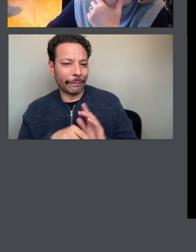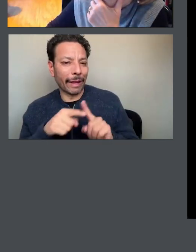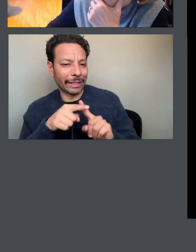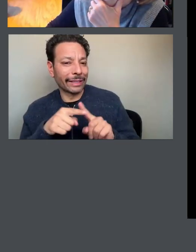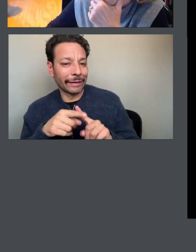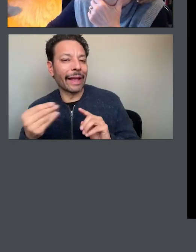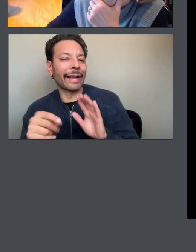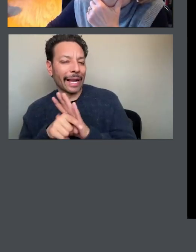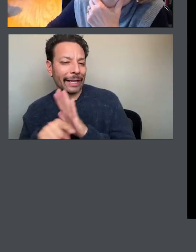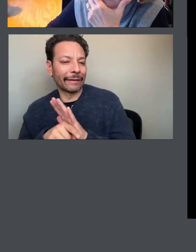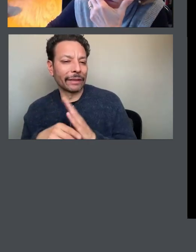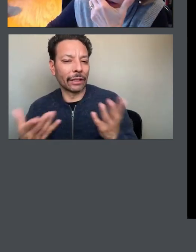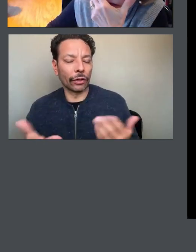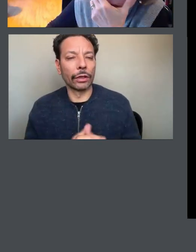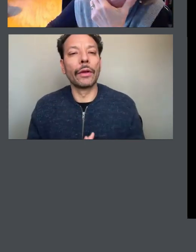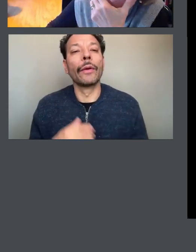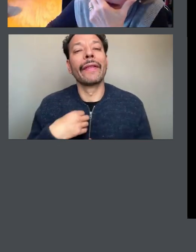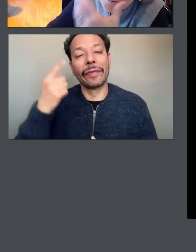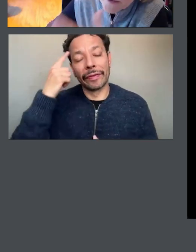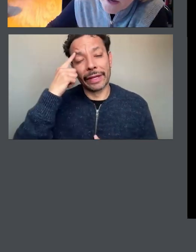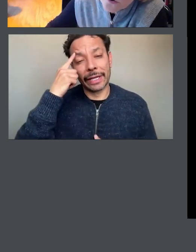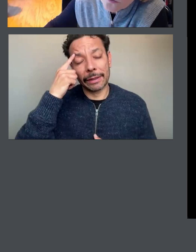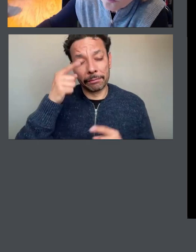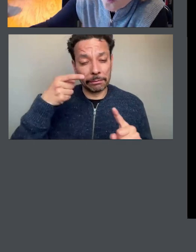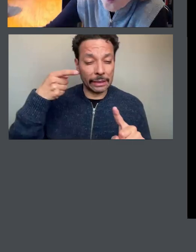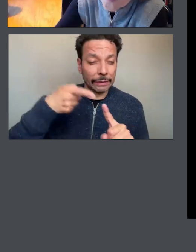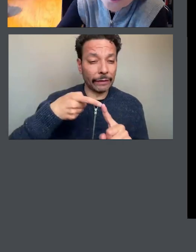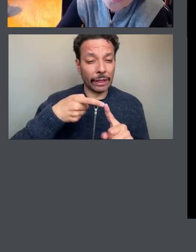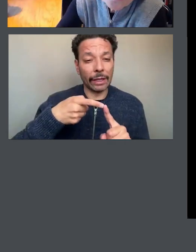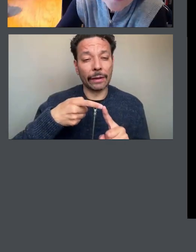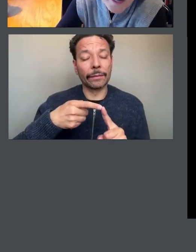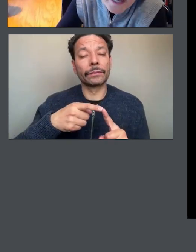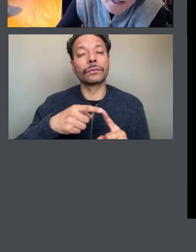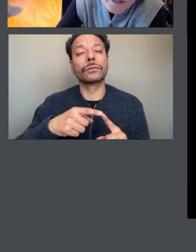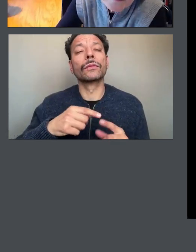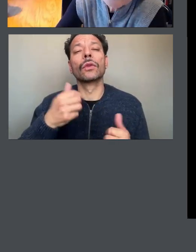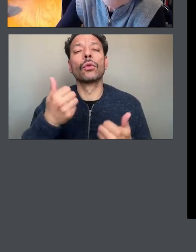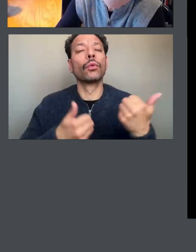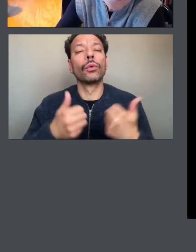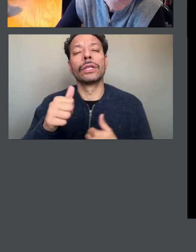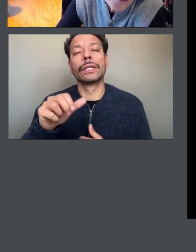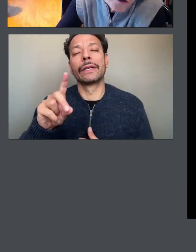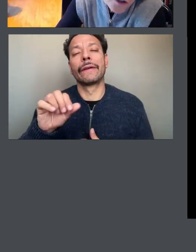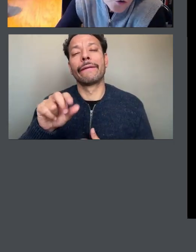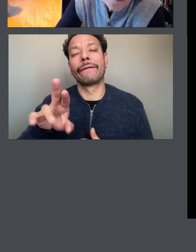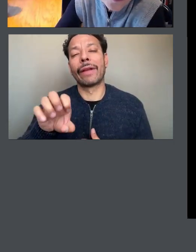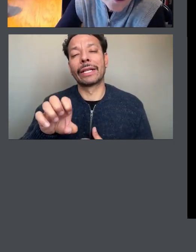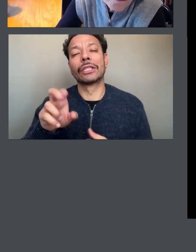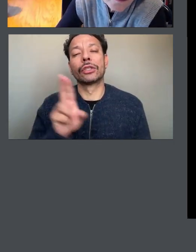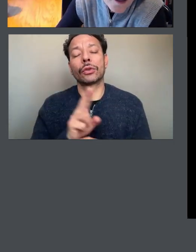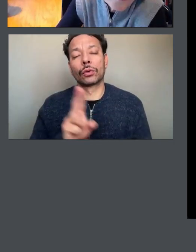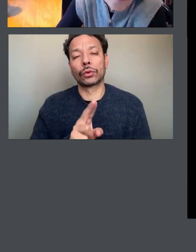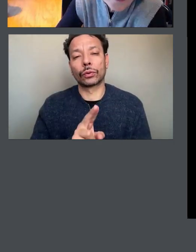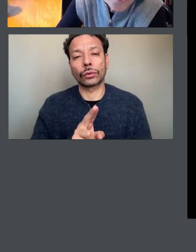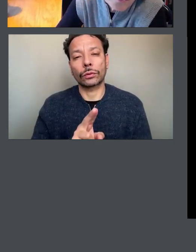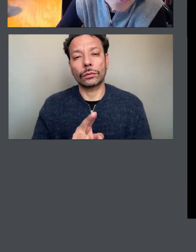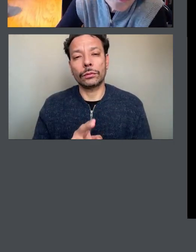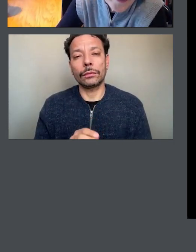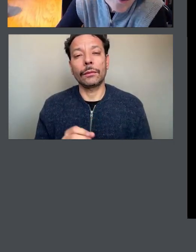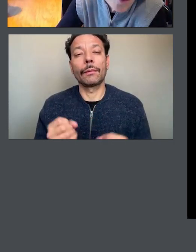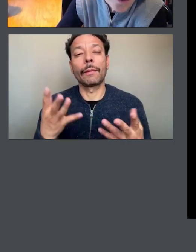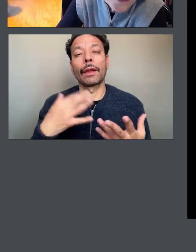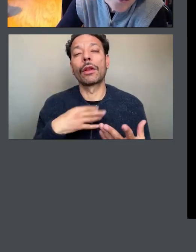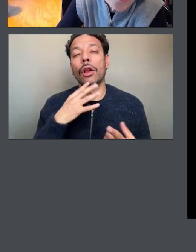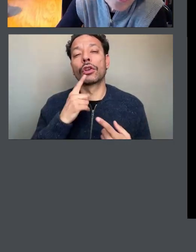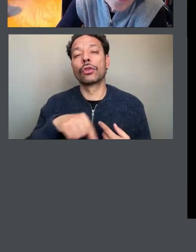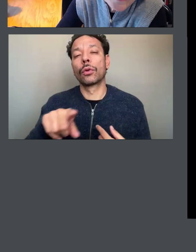Now, when we're thinking specifically about which device to use, so a lot of what I talked to you